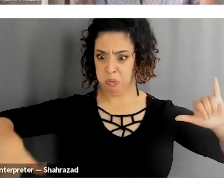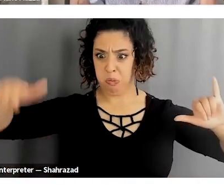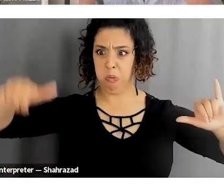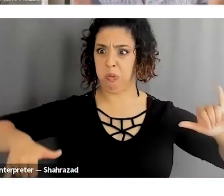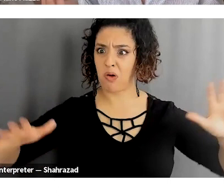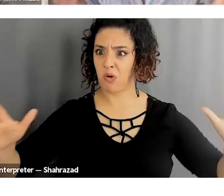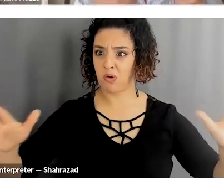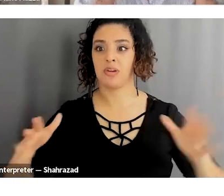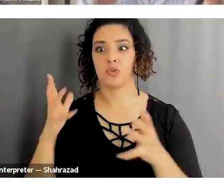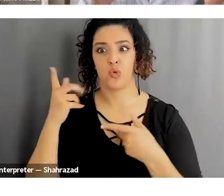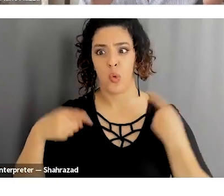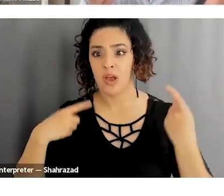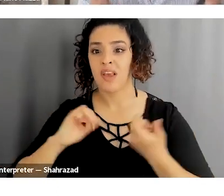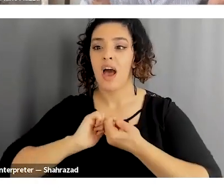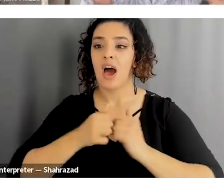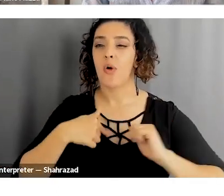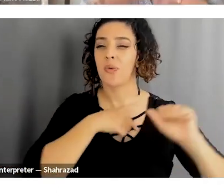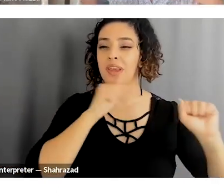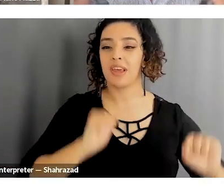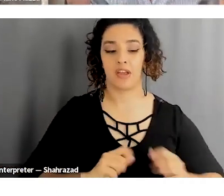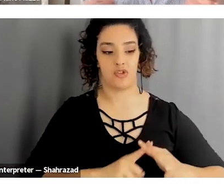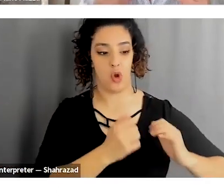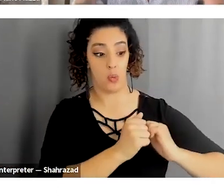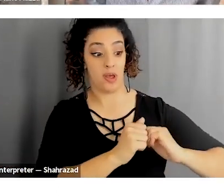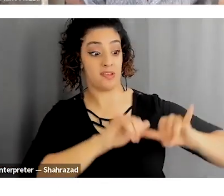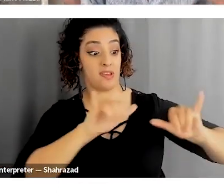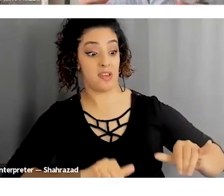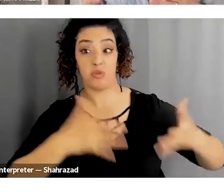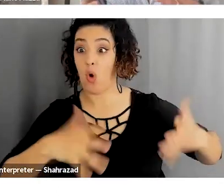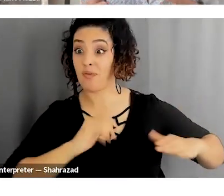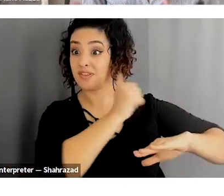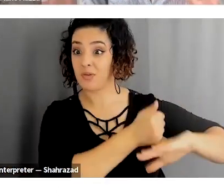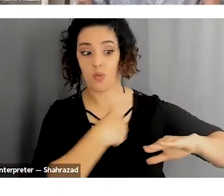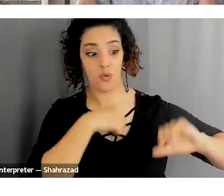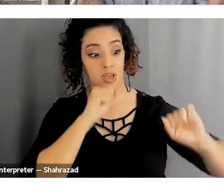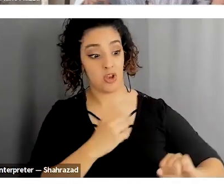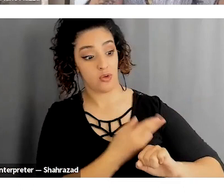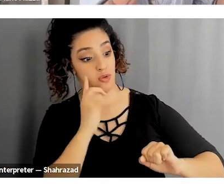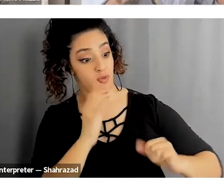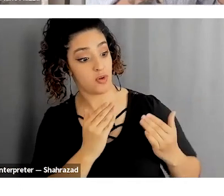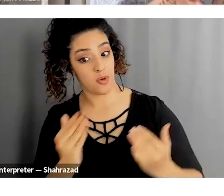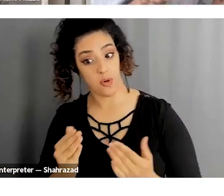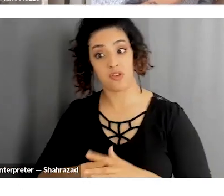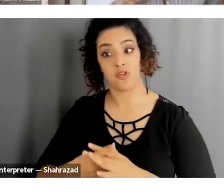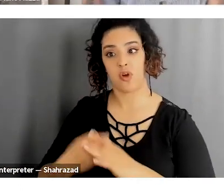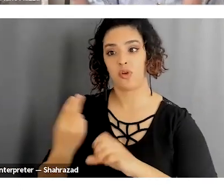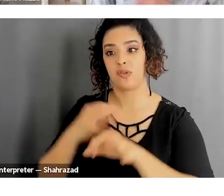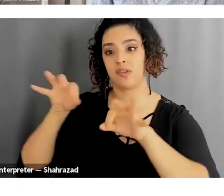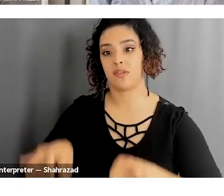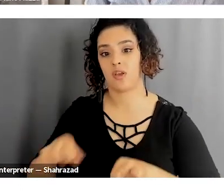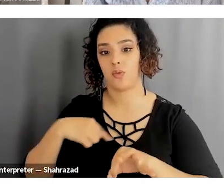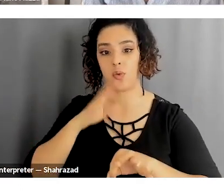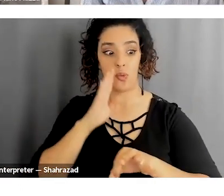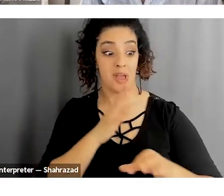place to teach them how to use natural extracts, wastes, dyes, to be able to just take the little bit that we can